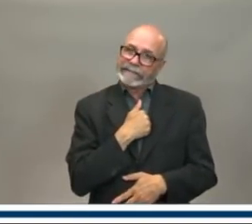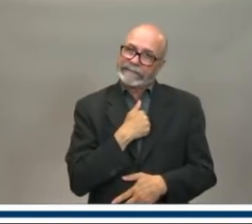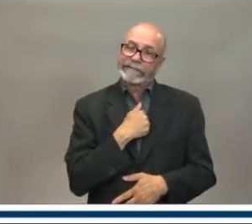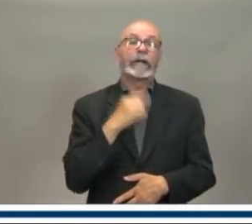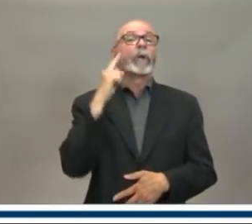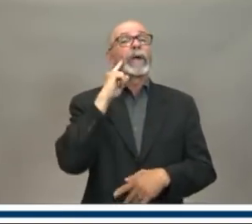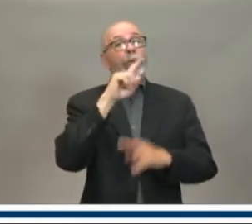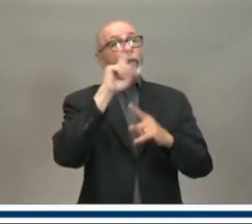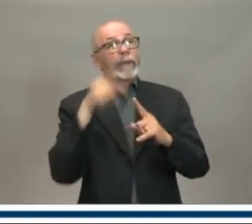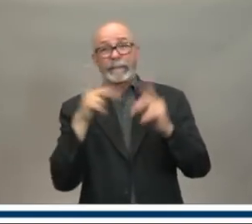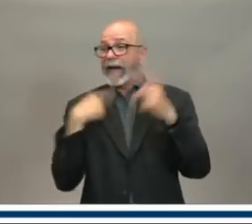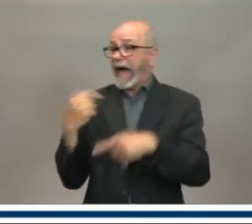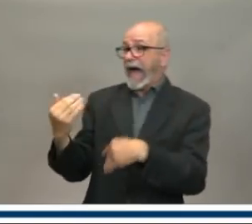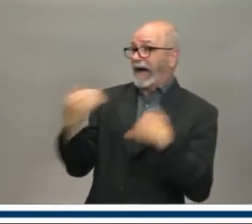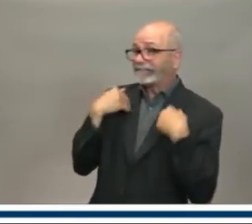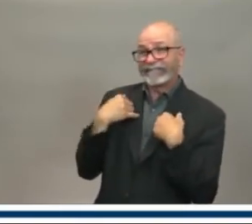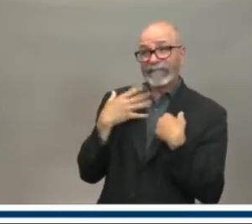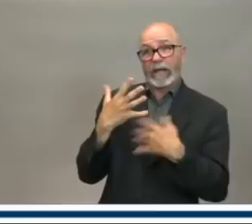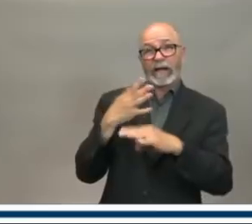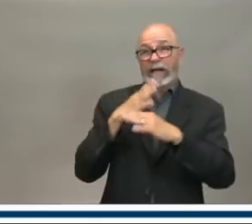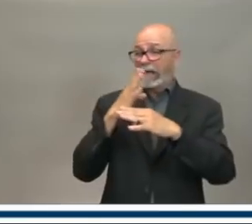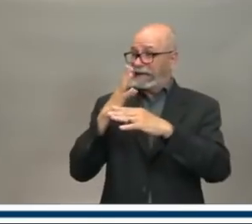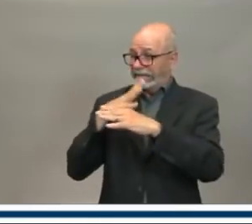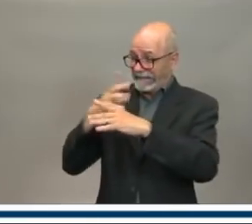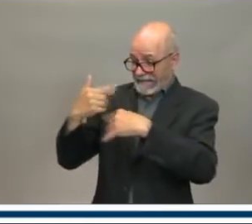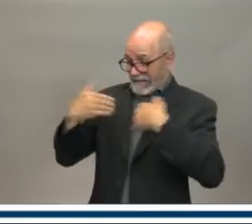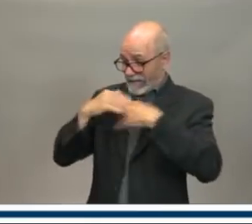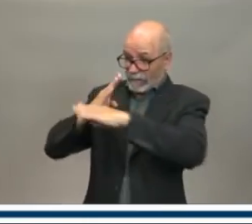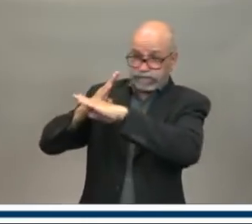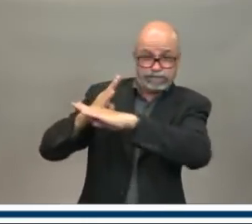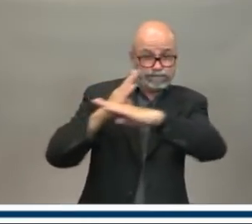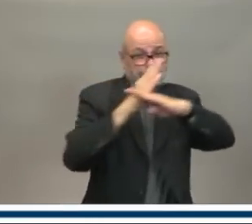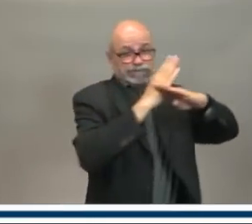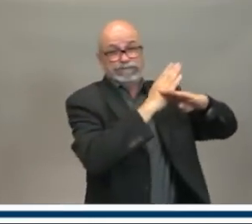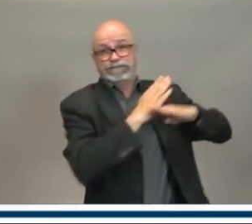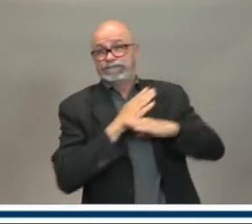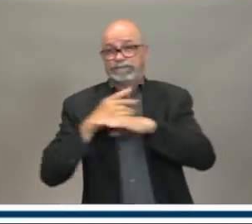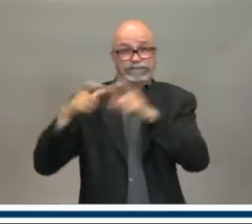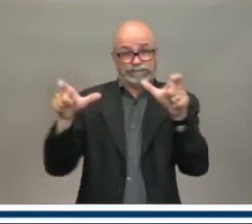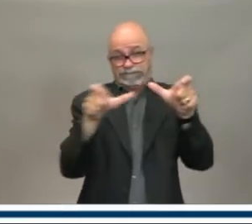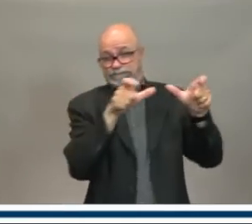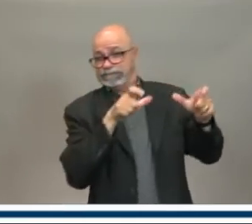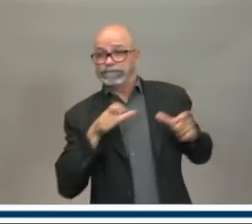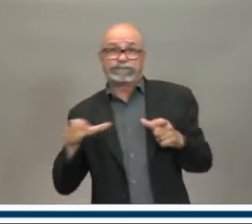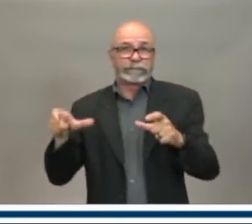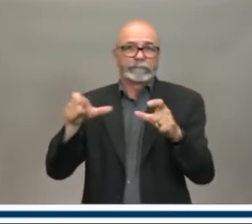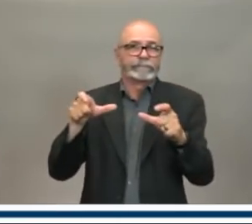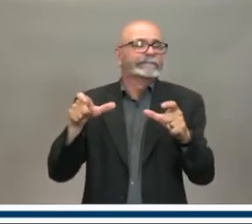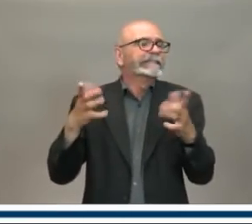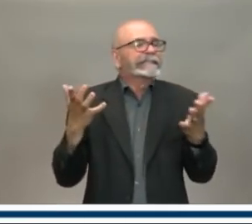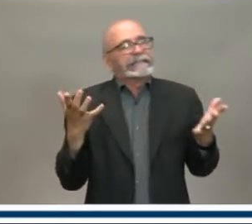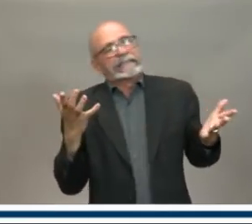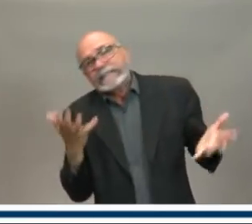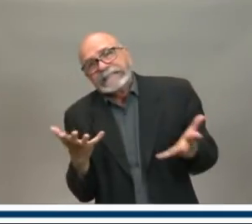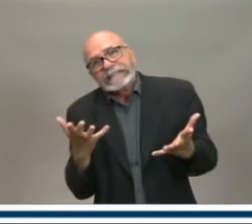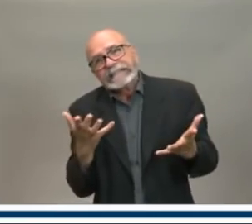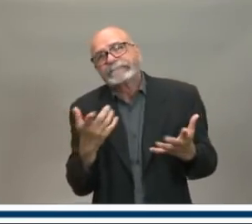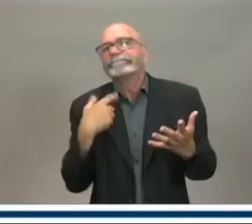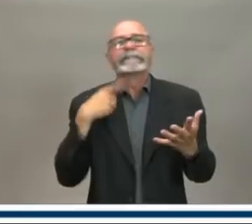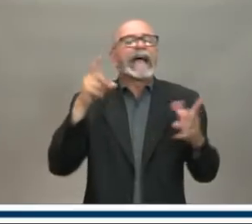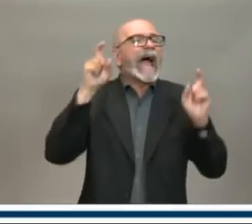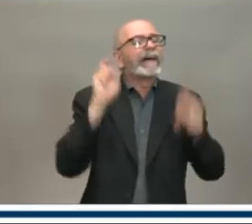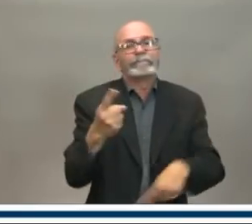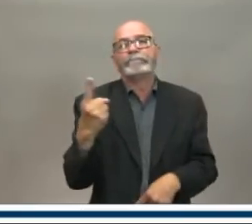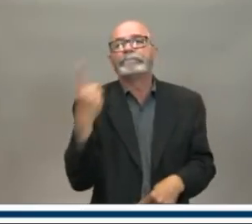population, we have to stay vigilant in fighting this virus. We have to find a new way and adapt to